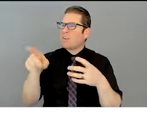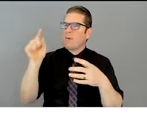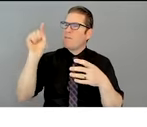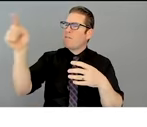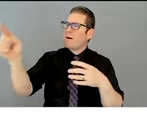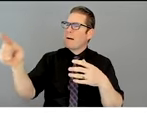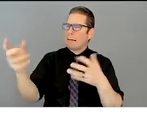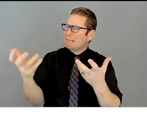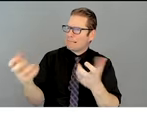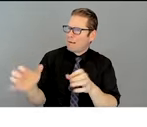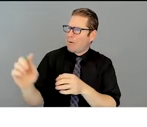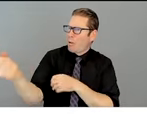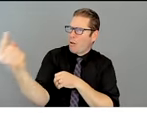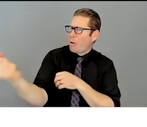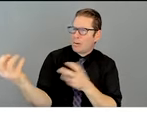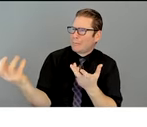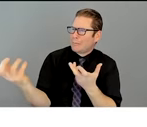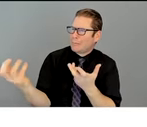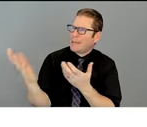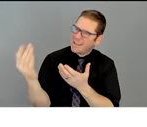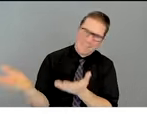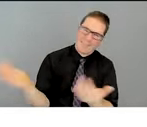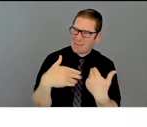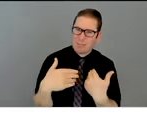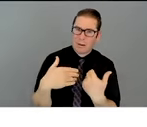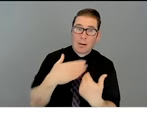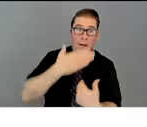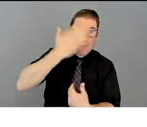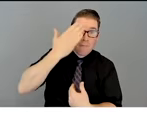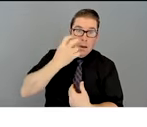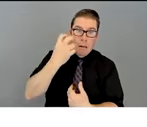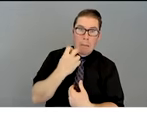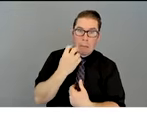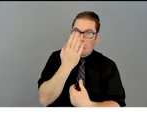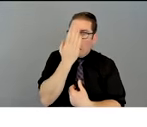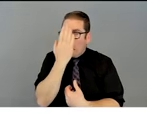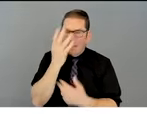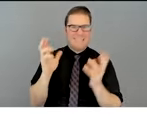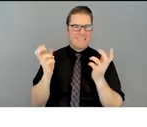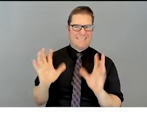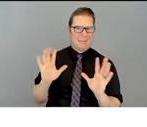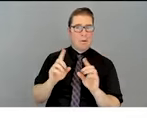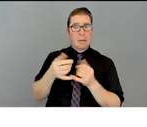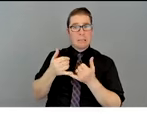corner all by yourself. Let's move and don't move them to the front. You know, that's intimidating, but they can still be in the back, but in the middle instead